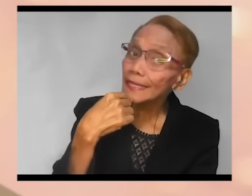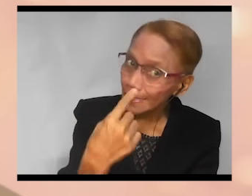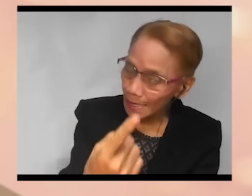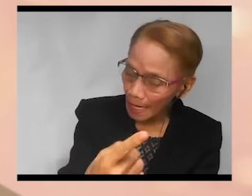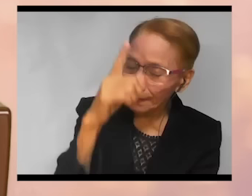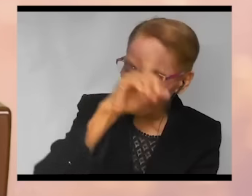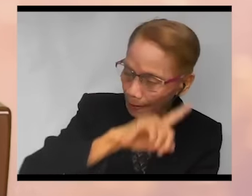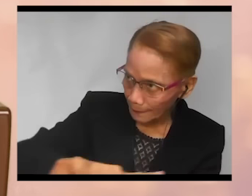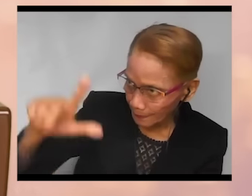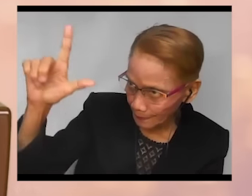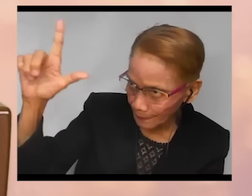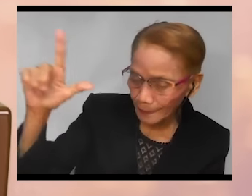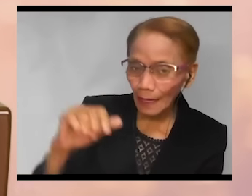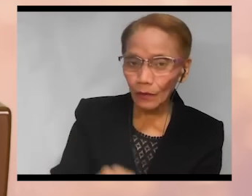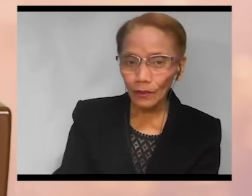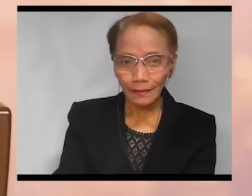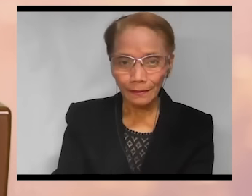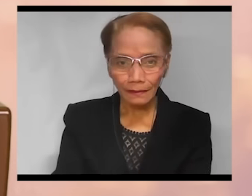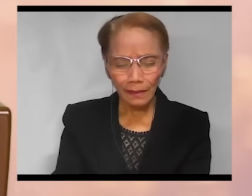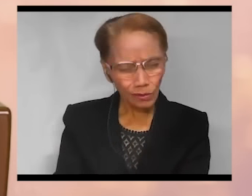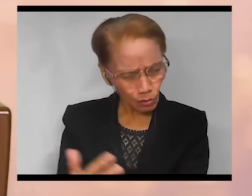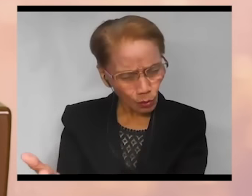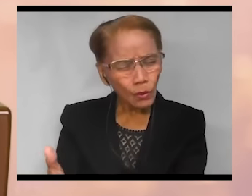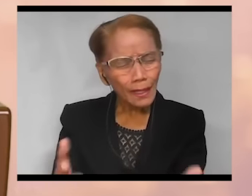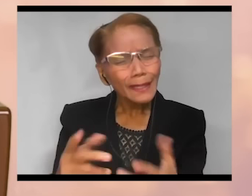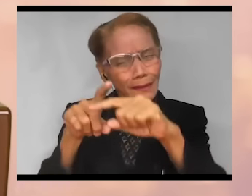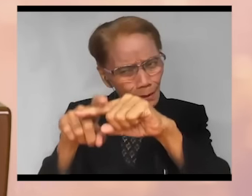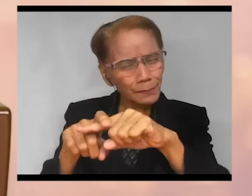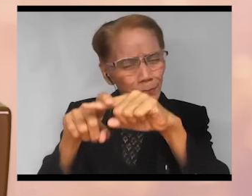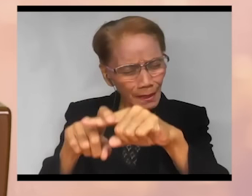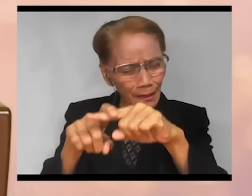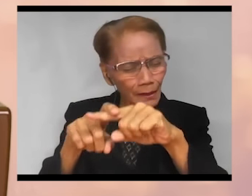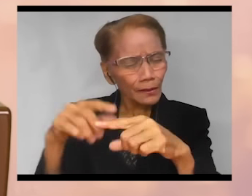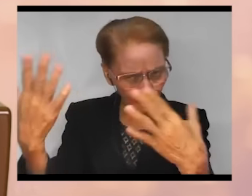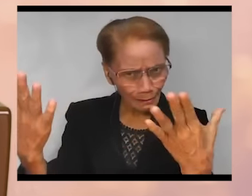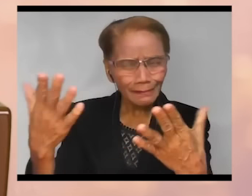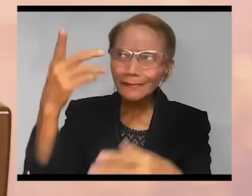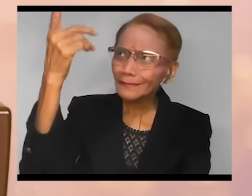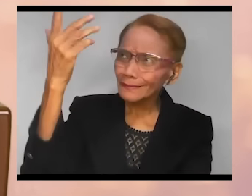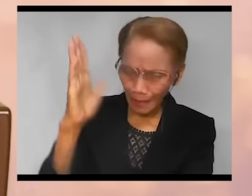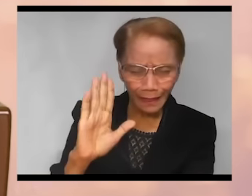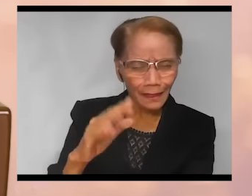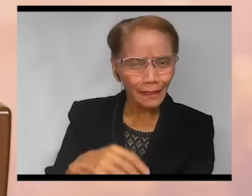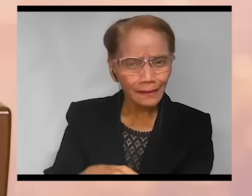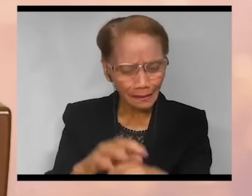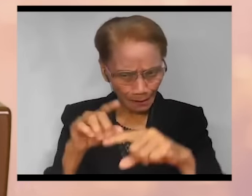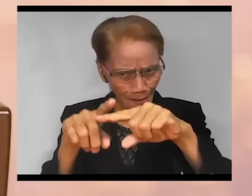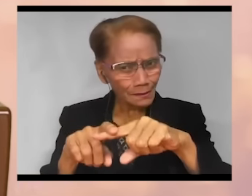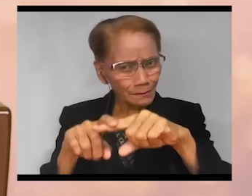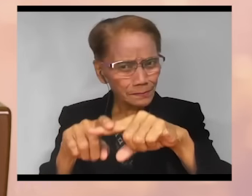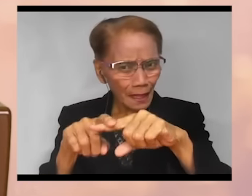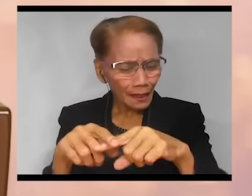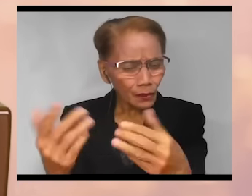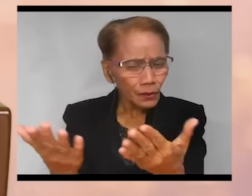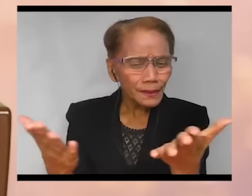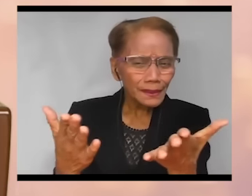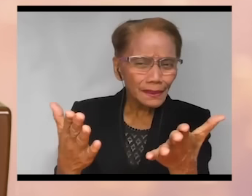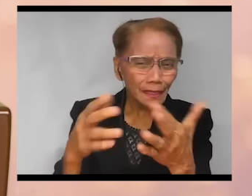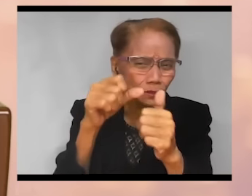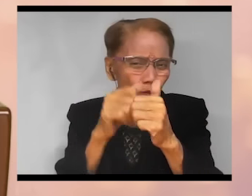Lord. Let us rely on the Creator. Let us rely on this